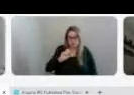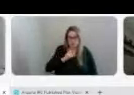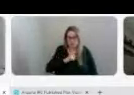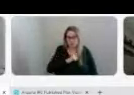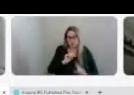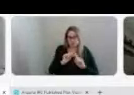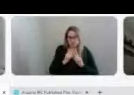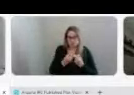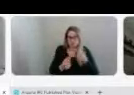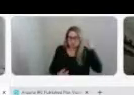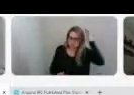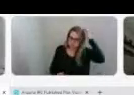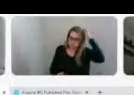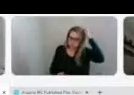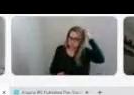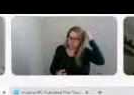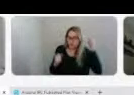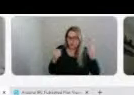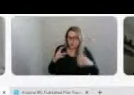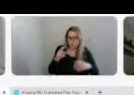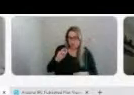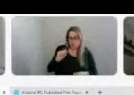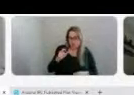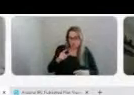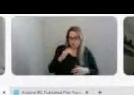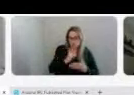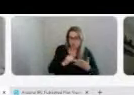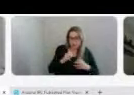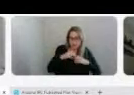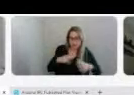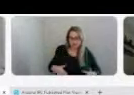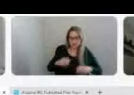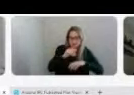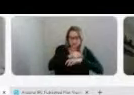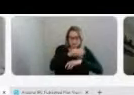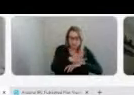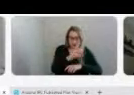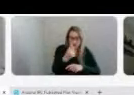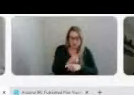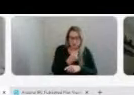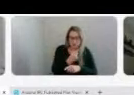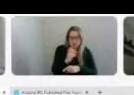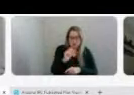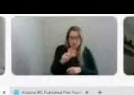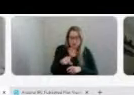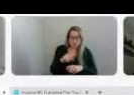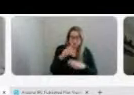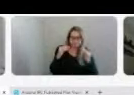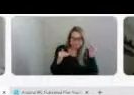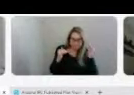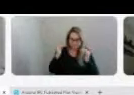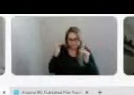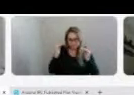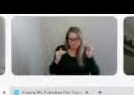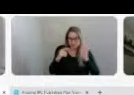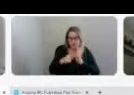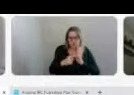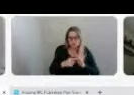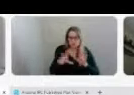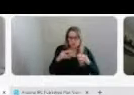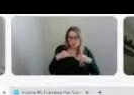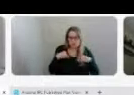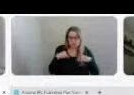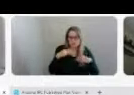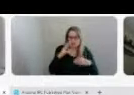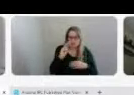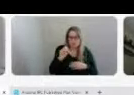adversely multiple maps drawn by citizens submitted properly meeting checks and balances demonstrate that accepting and adopting this